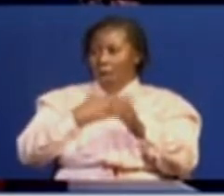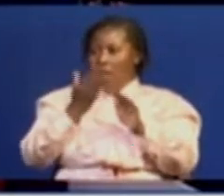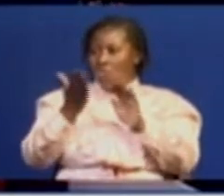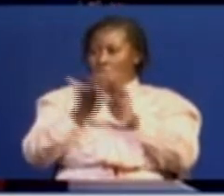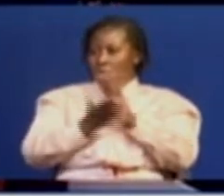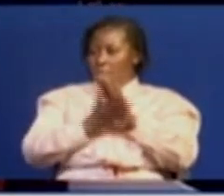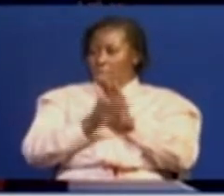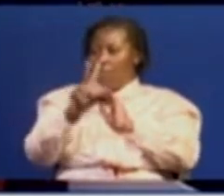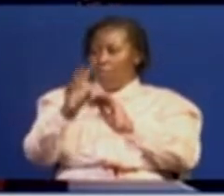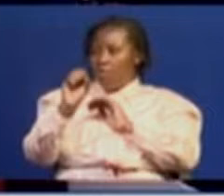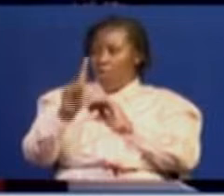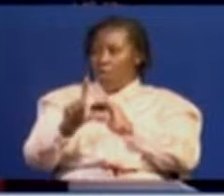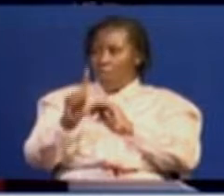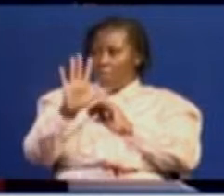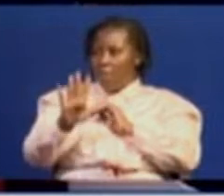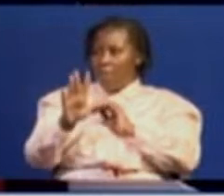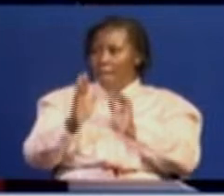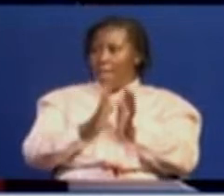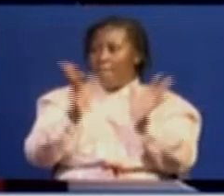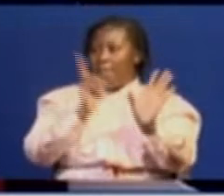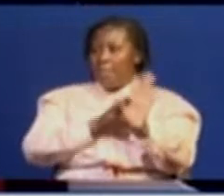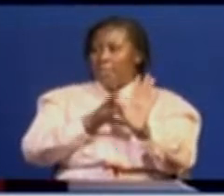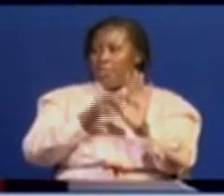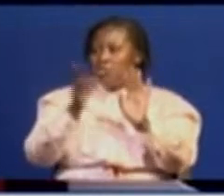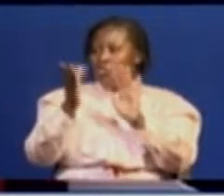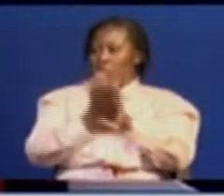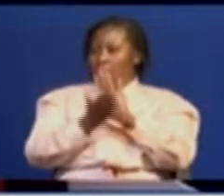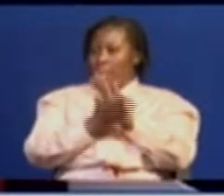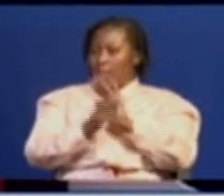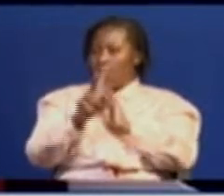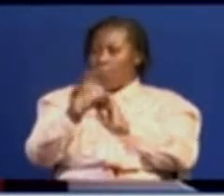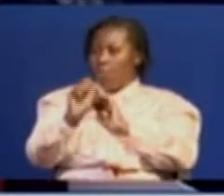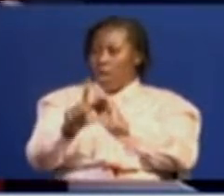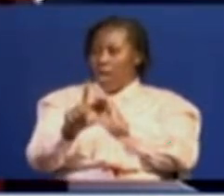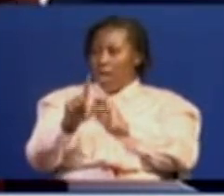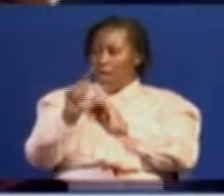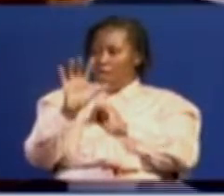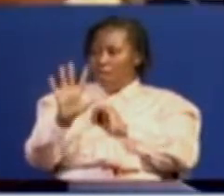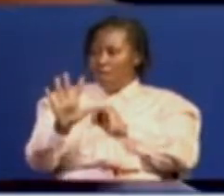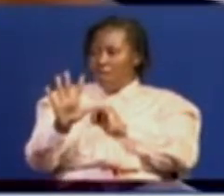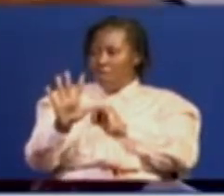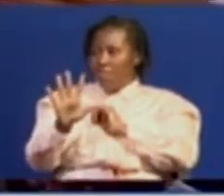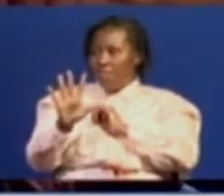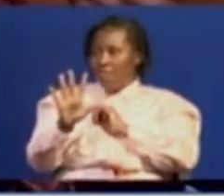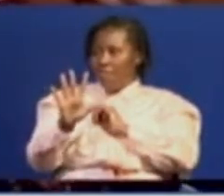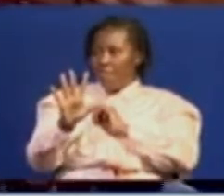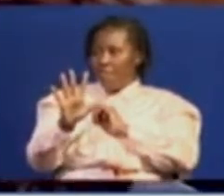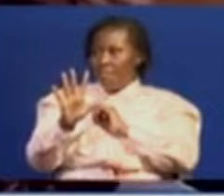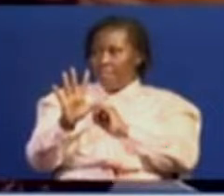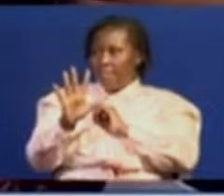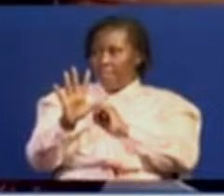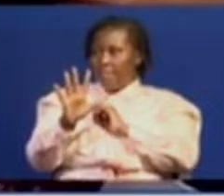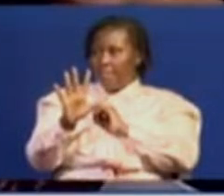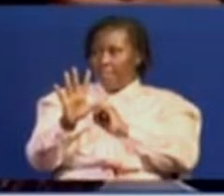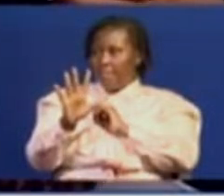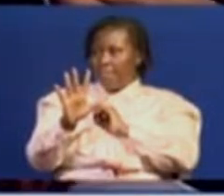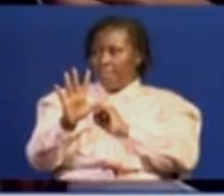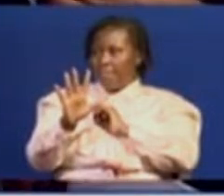our documents, volume 5, public participation documents, volume 5.